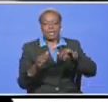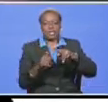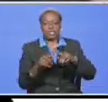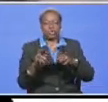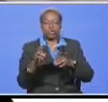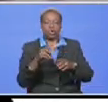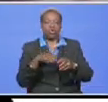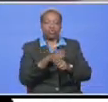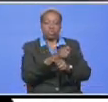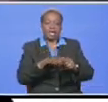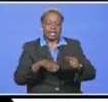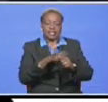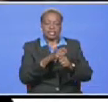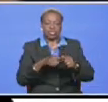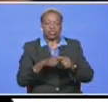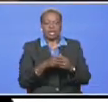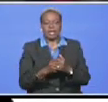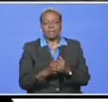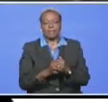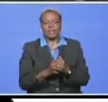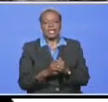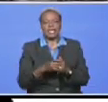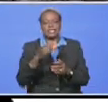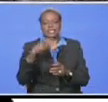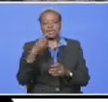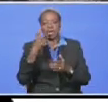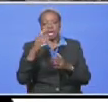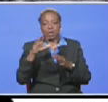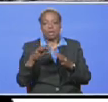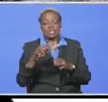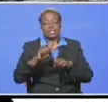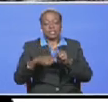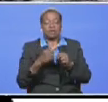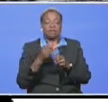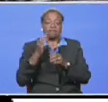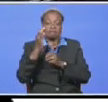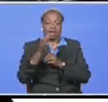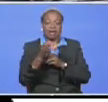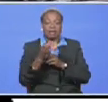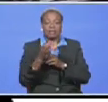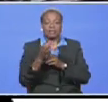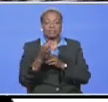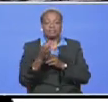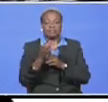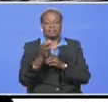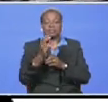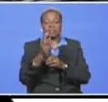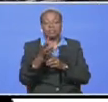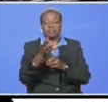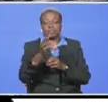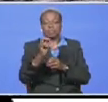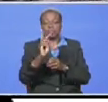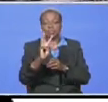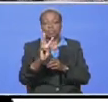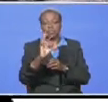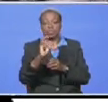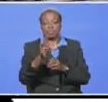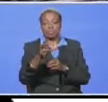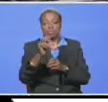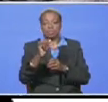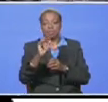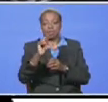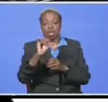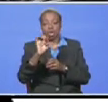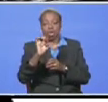the reception his music has been getting. So far, Wind Up For Me during the last carnival season has been reaching out to certain